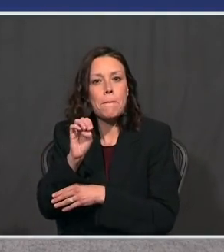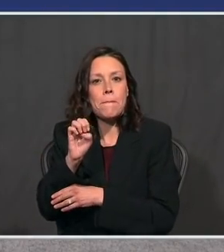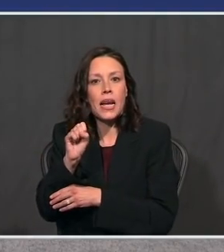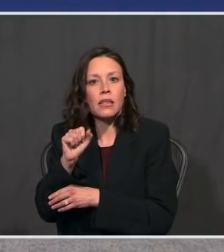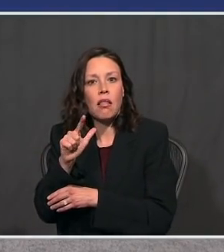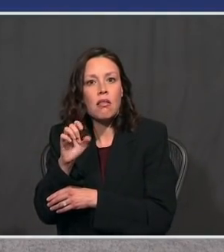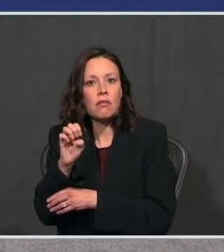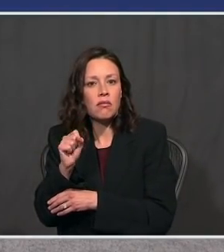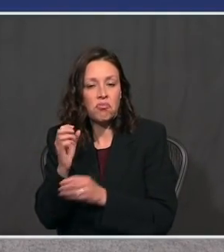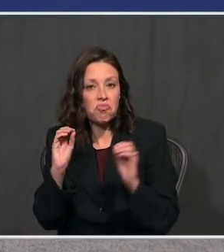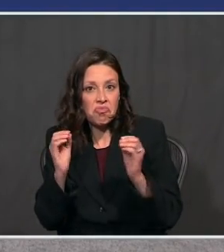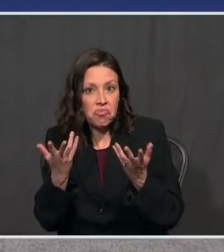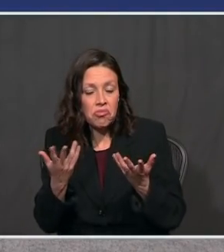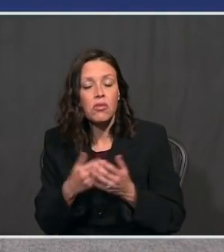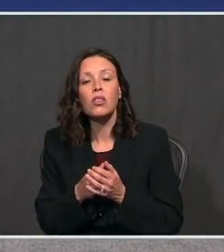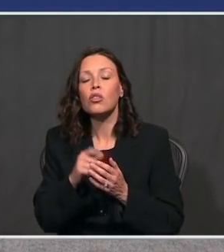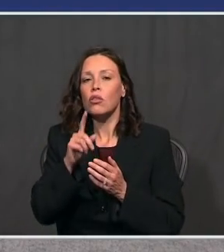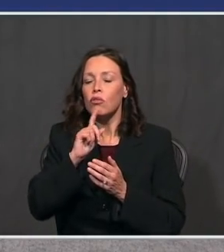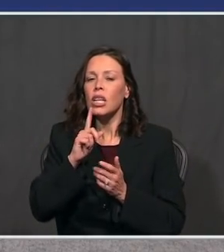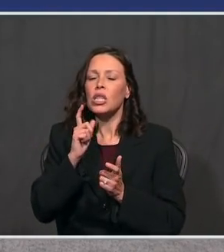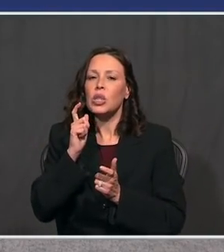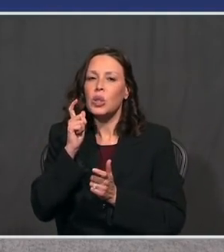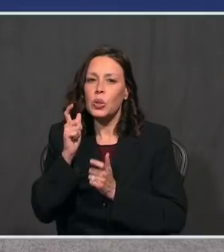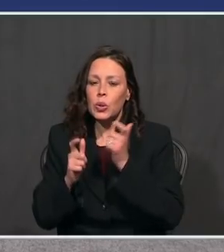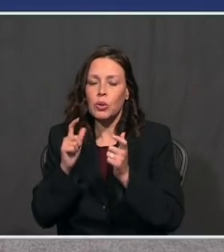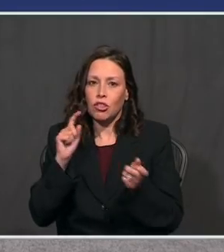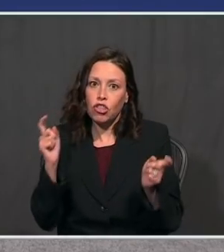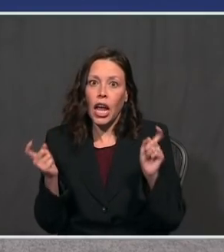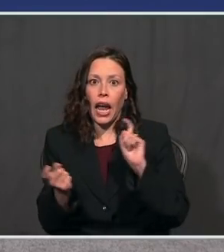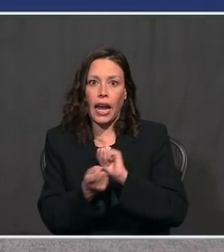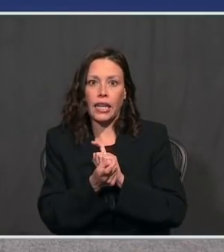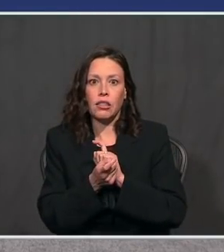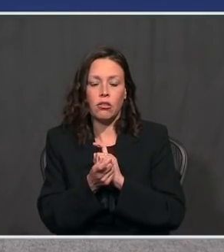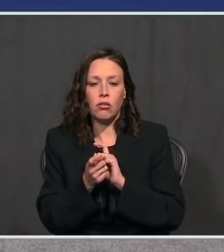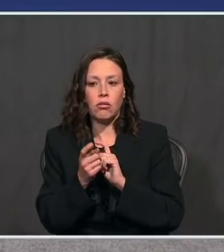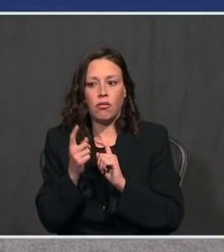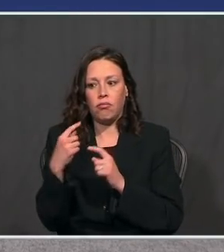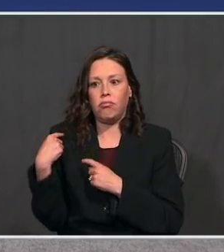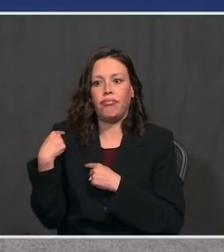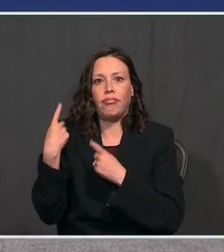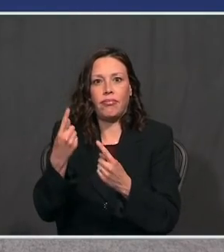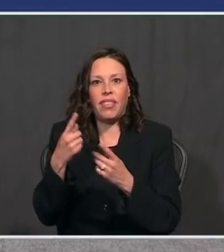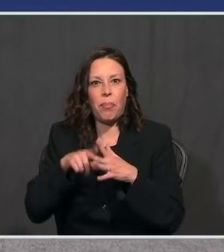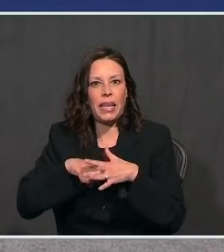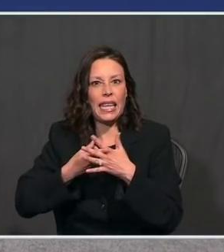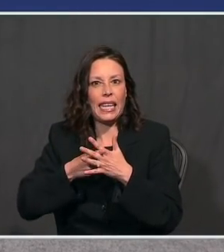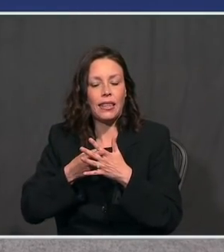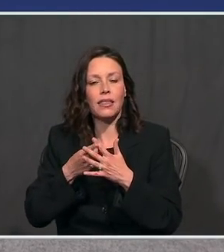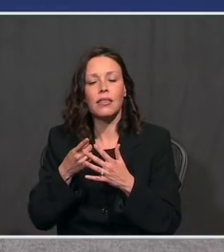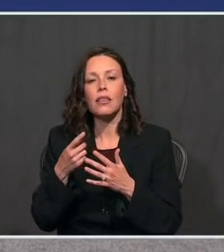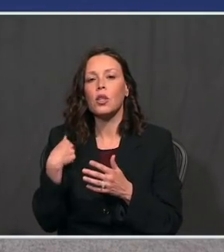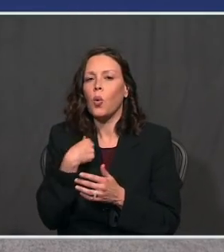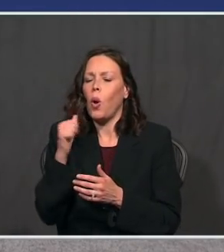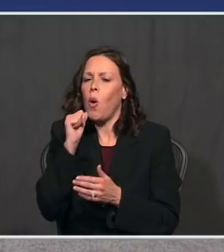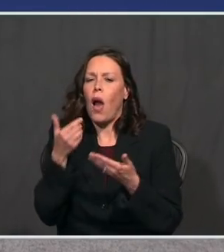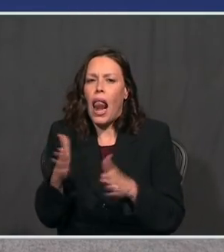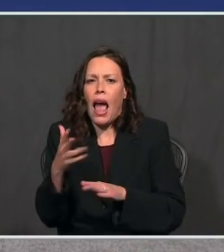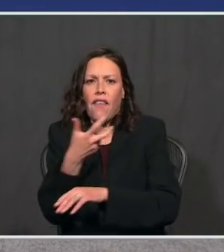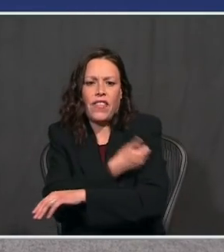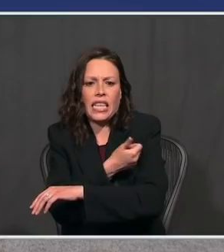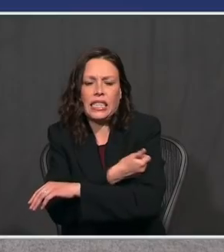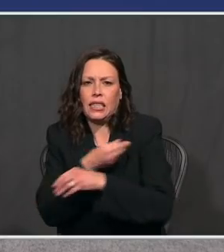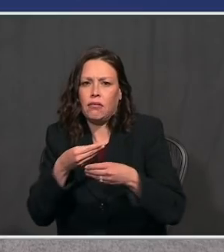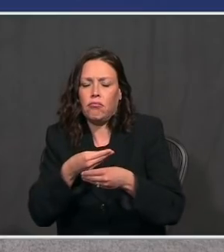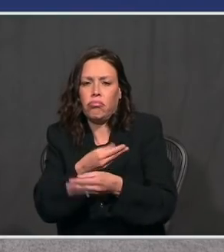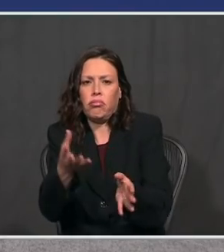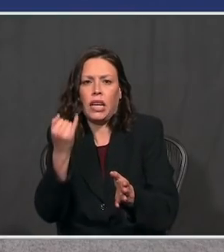States. So it's a huge transformation from vaccines. And we would not allow vaccines to go out